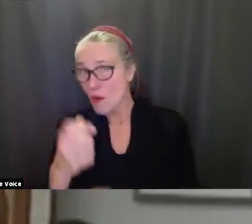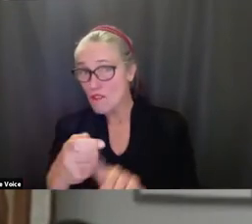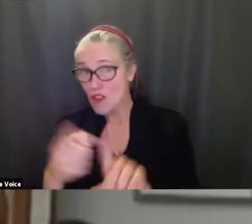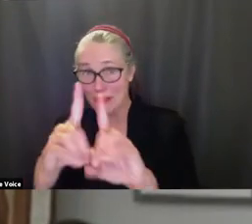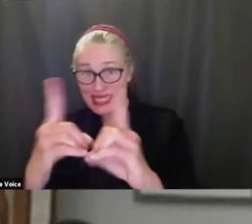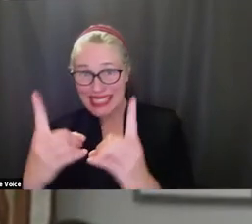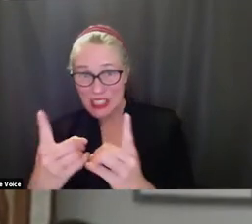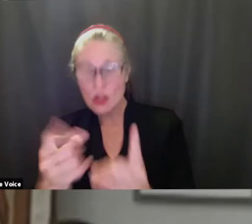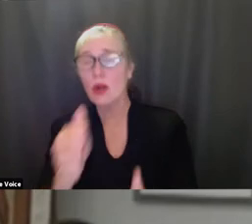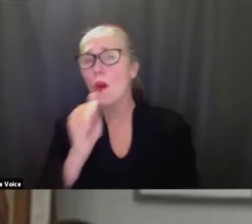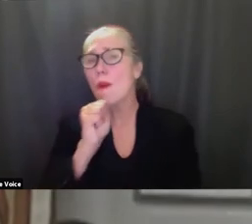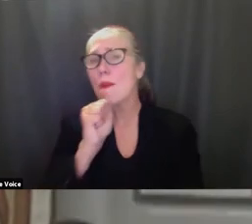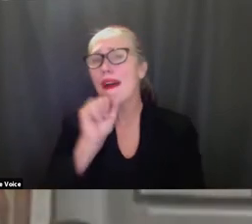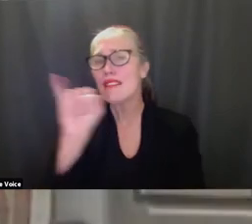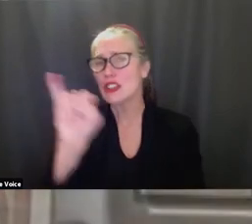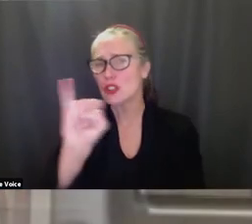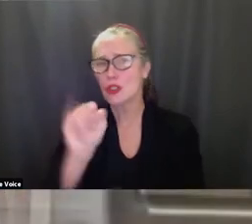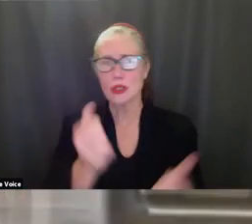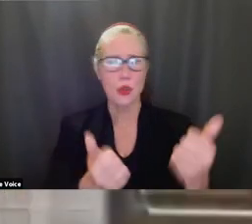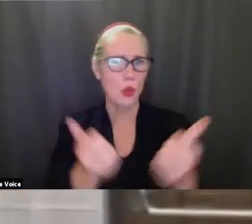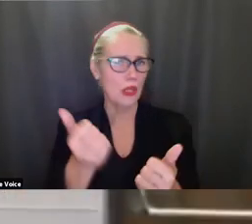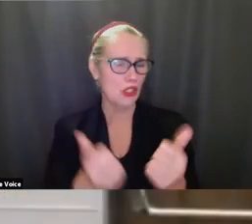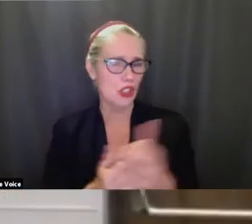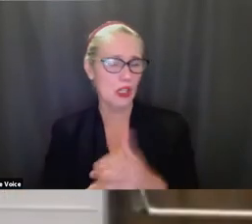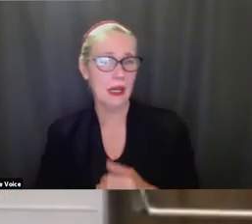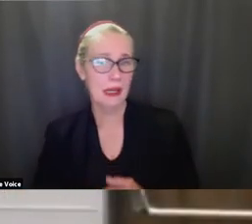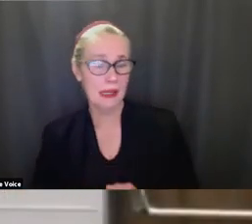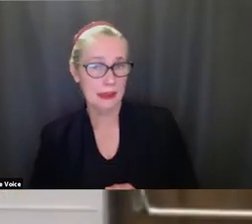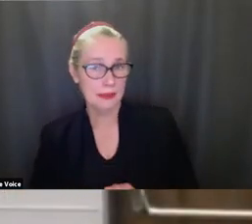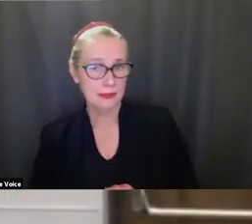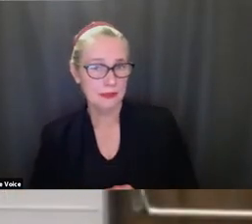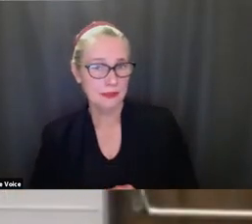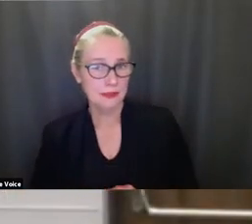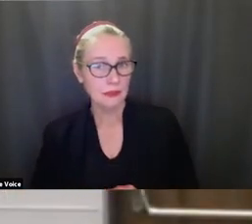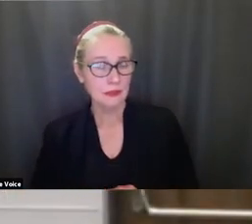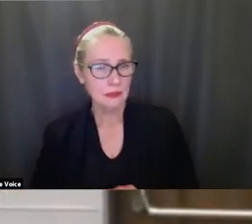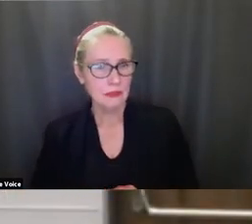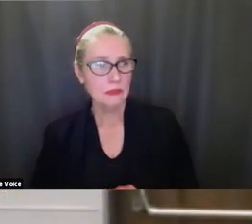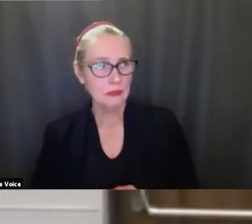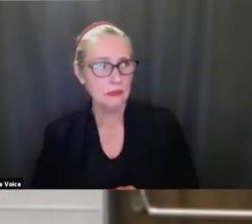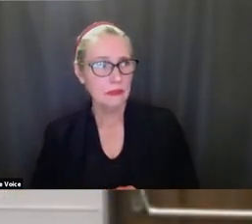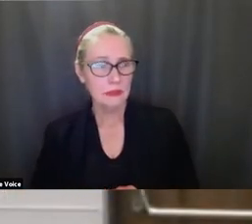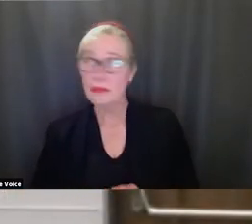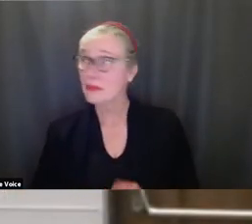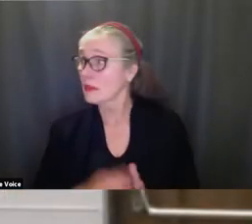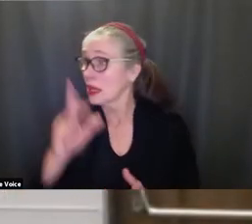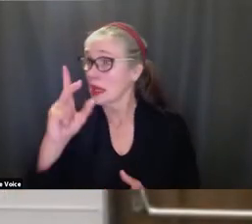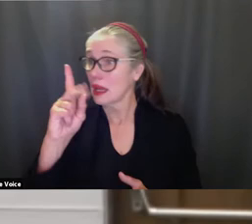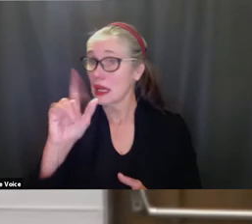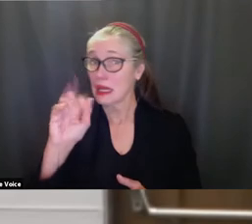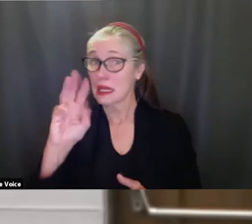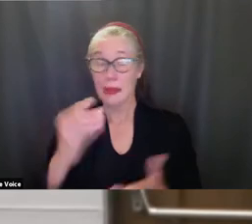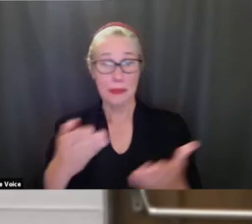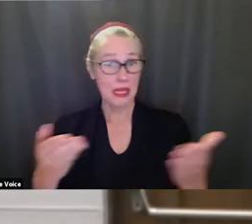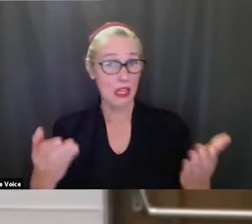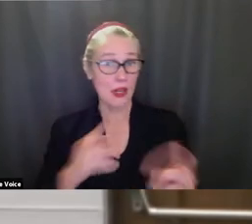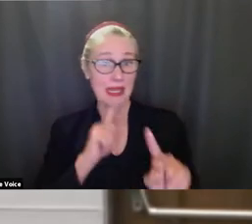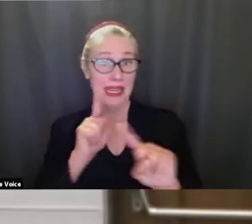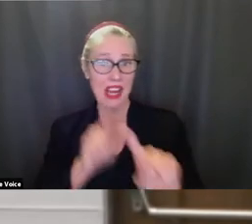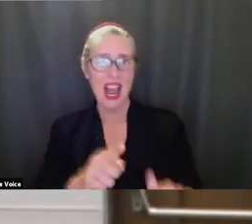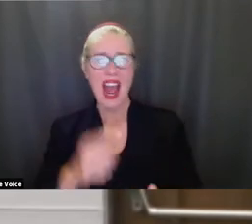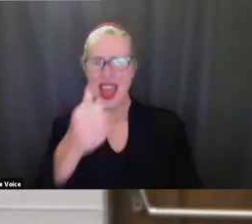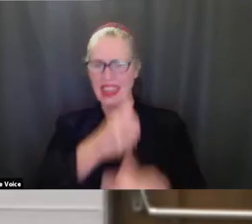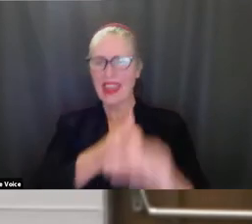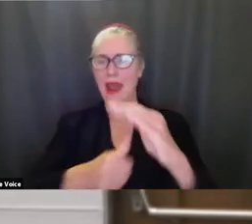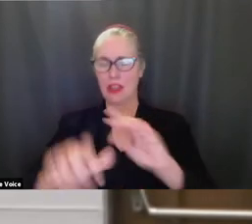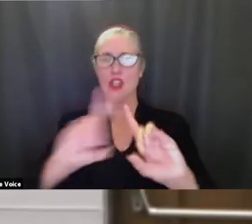their private insurance well is there is kim available to answer that i believe they're they're under our district